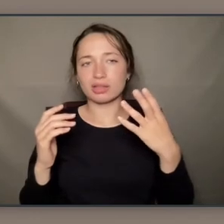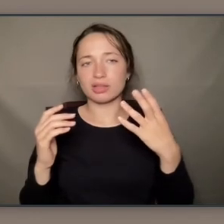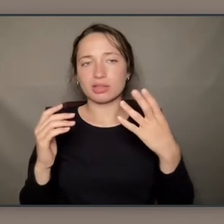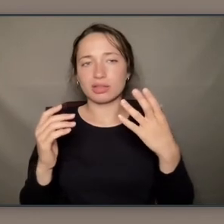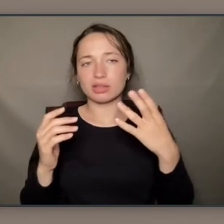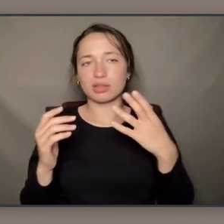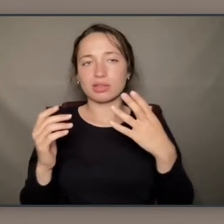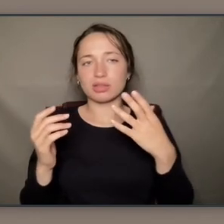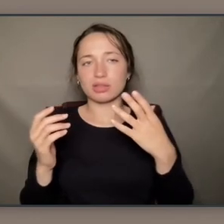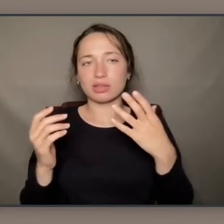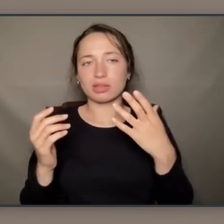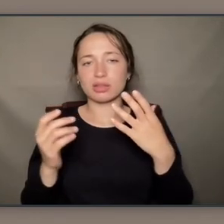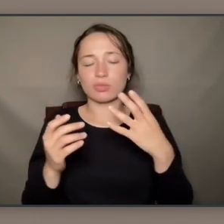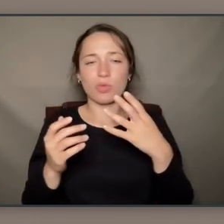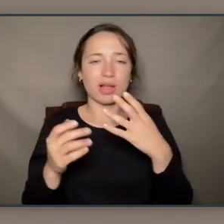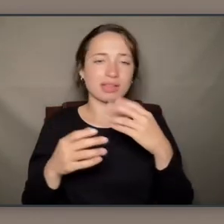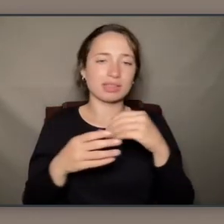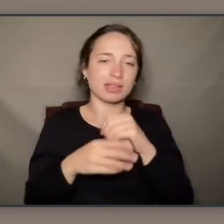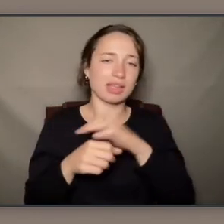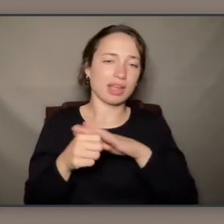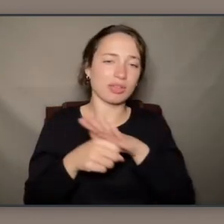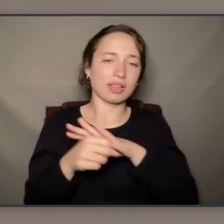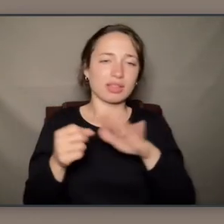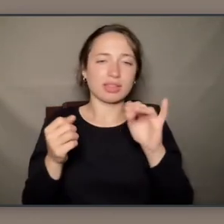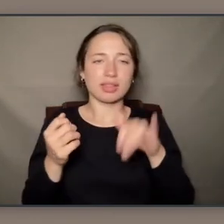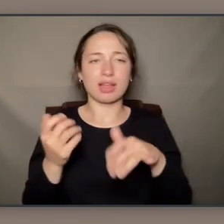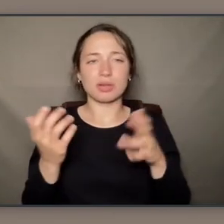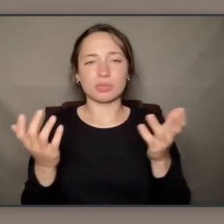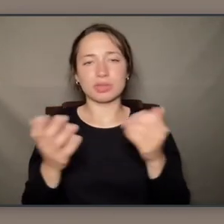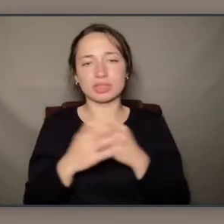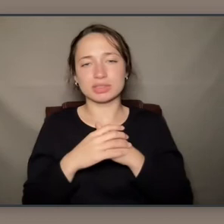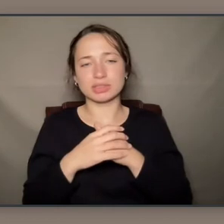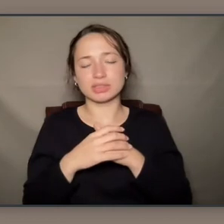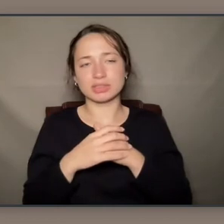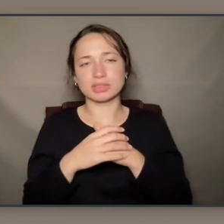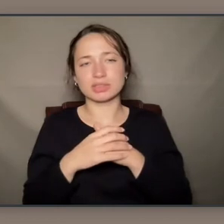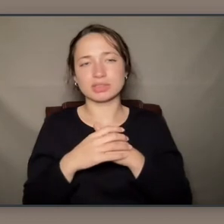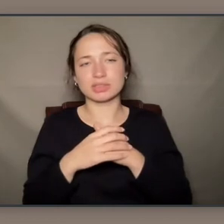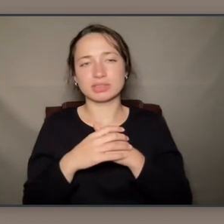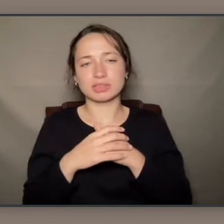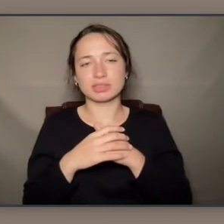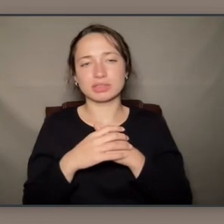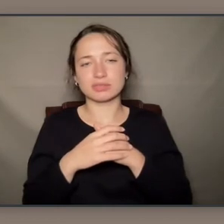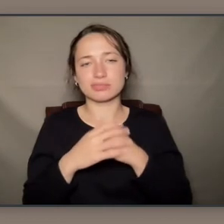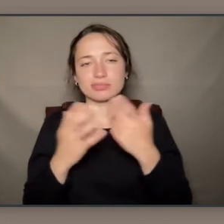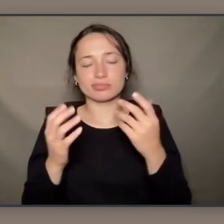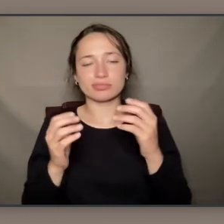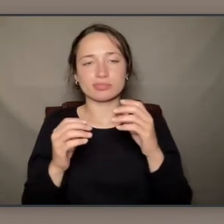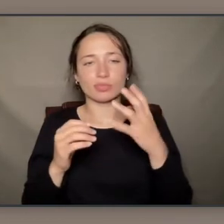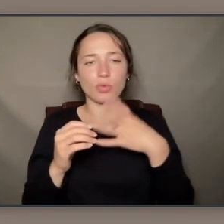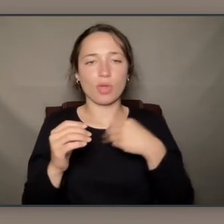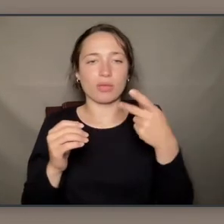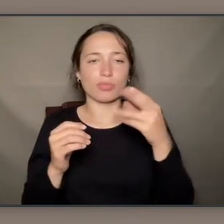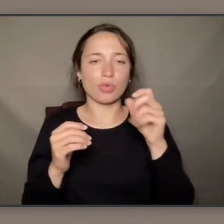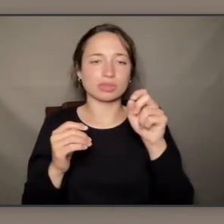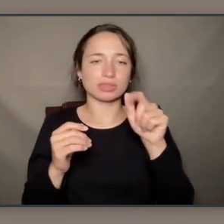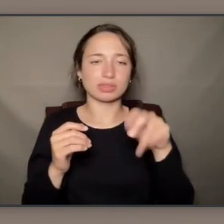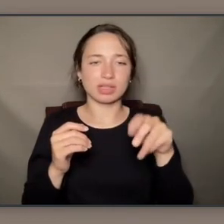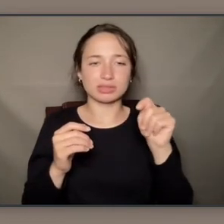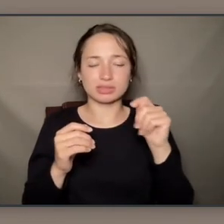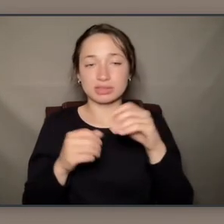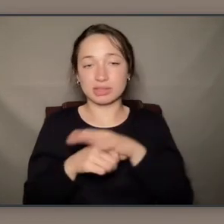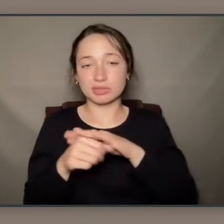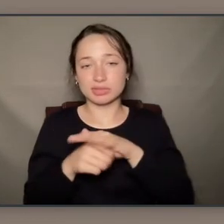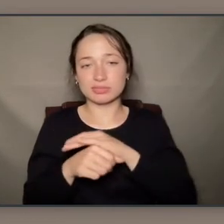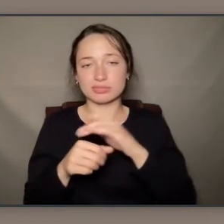you know, I grew up white. I grew up white in an area that was, actually, I grew up white Protestant in an area